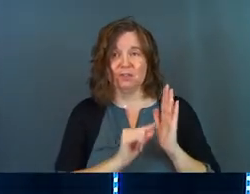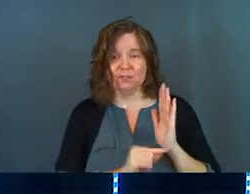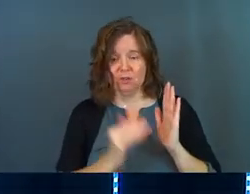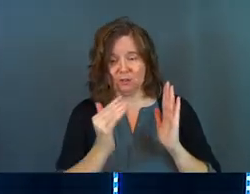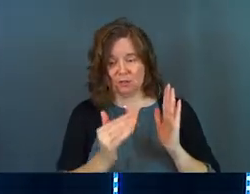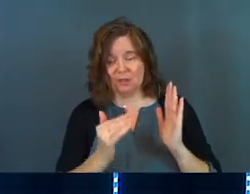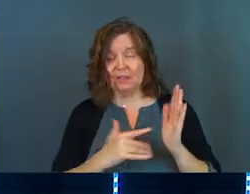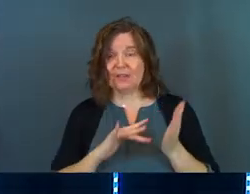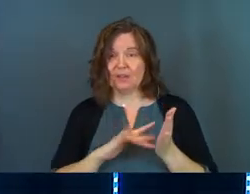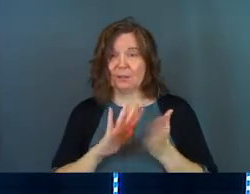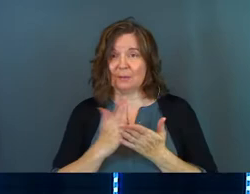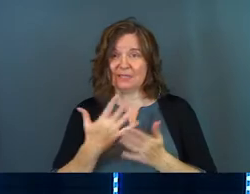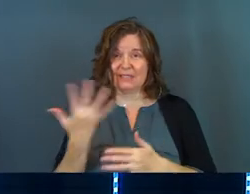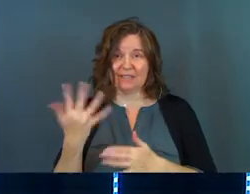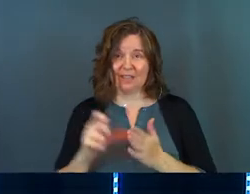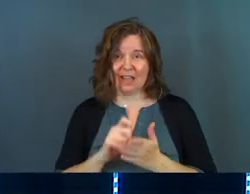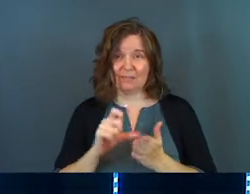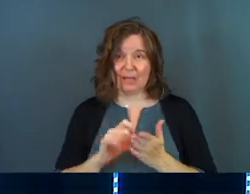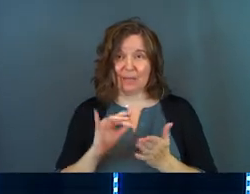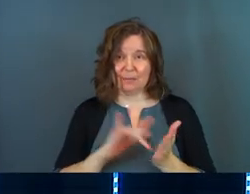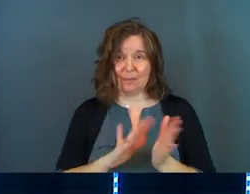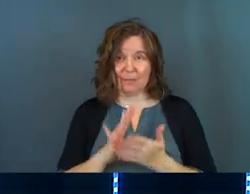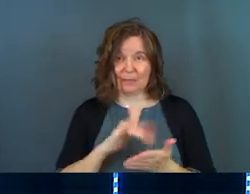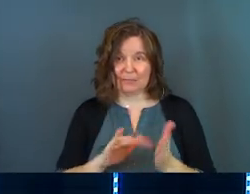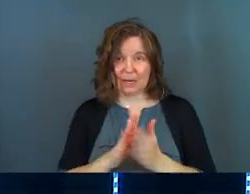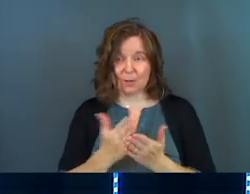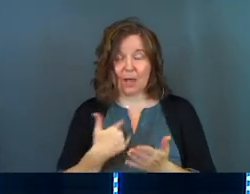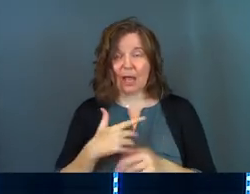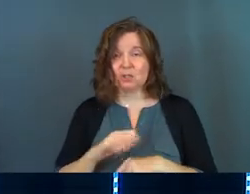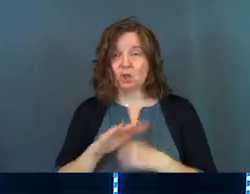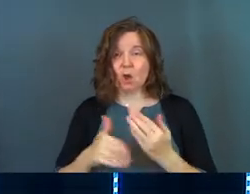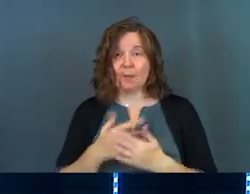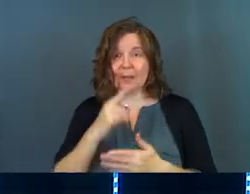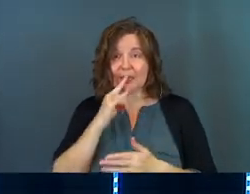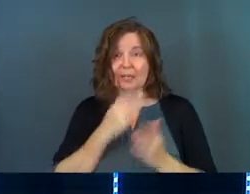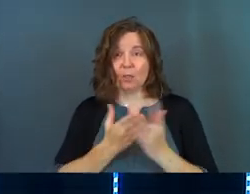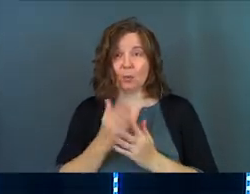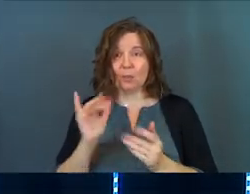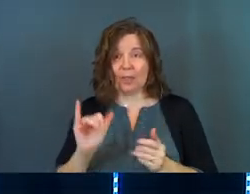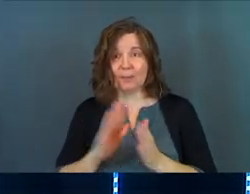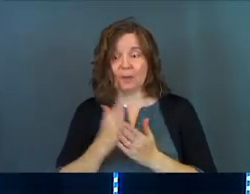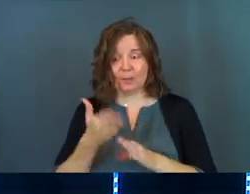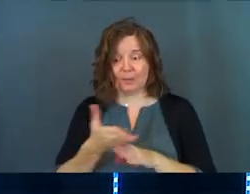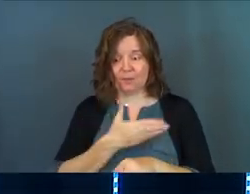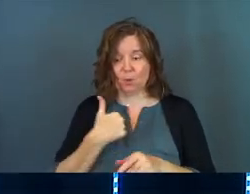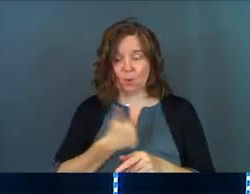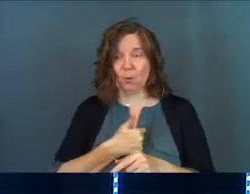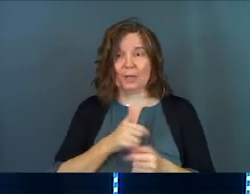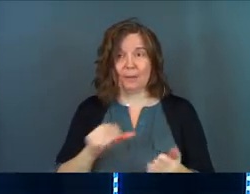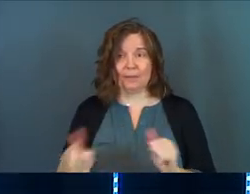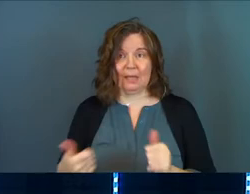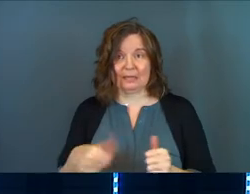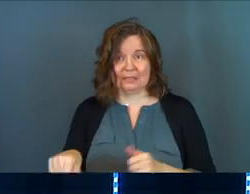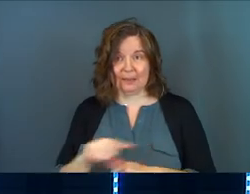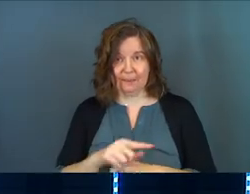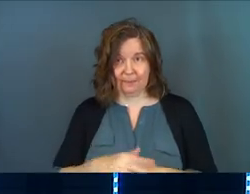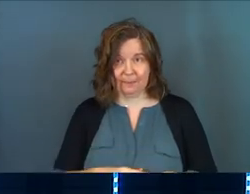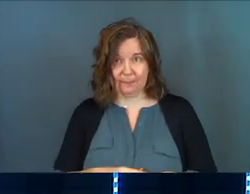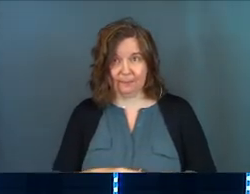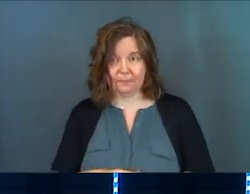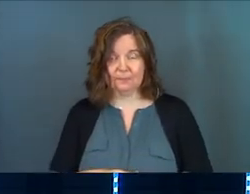even got a Bible study out there. It's like a 5-page Bible study booklet. I took all my kids through that before we baptized